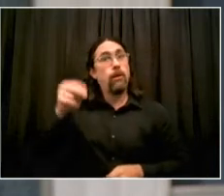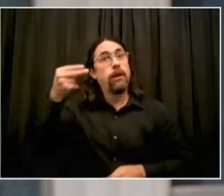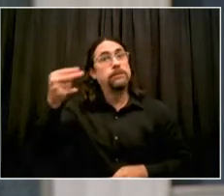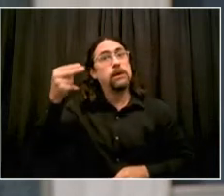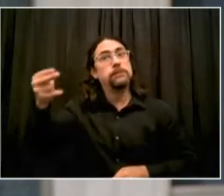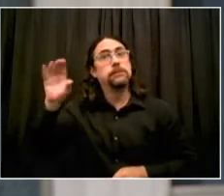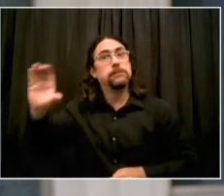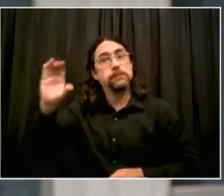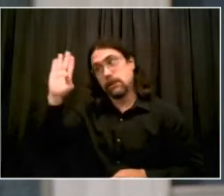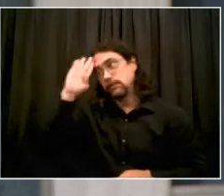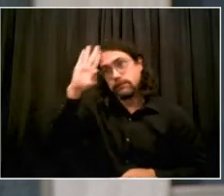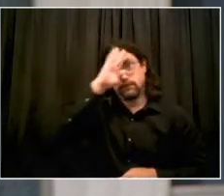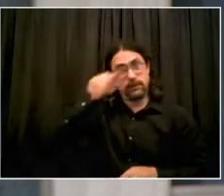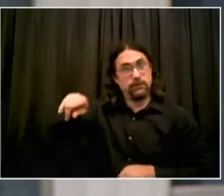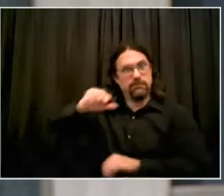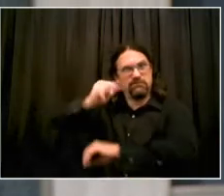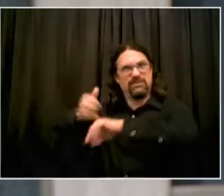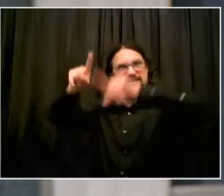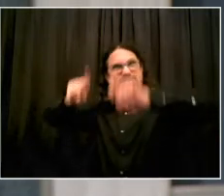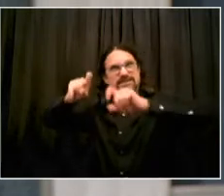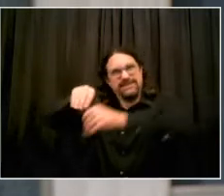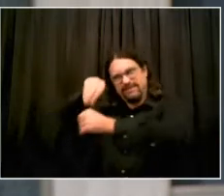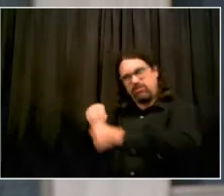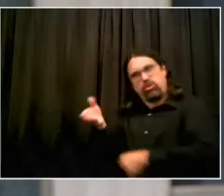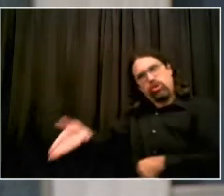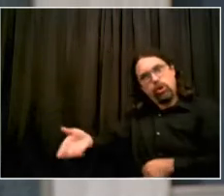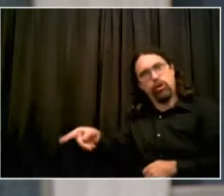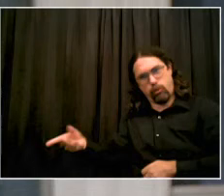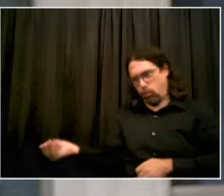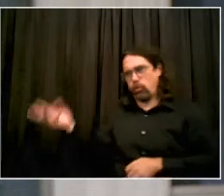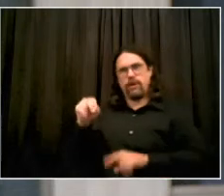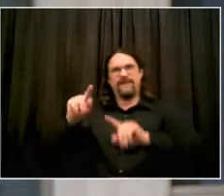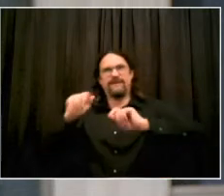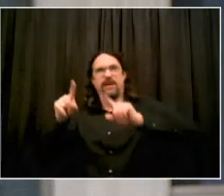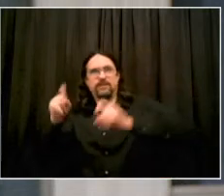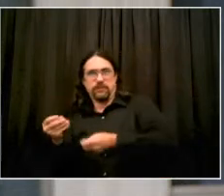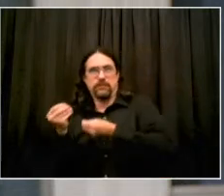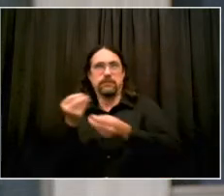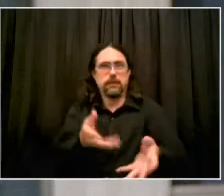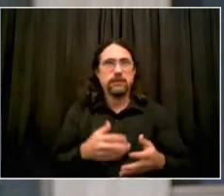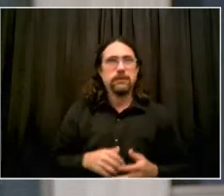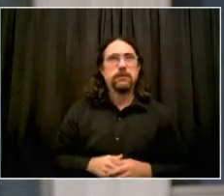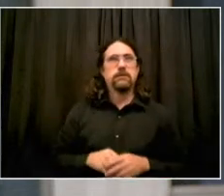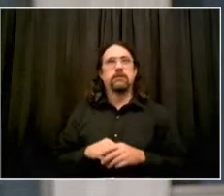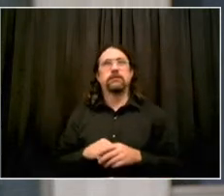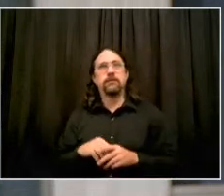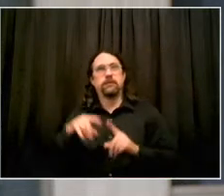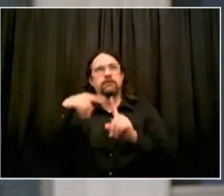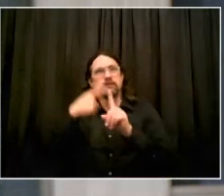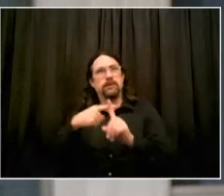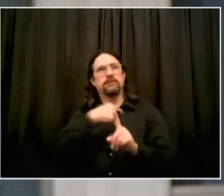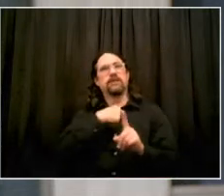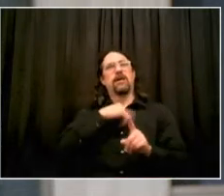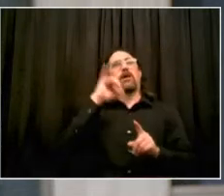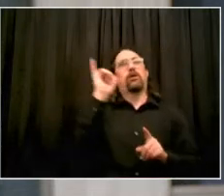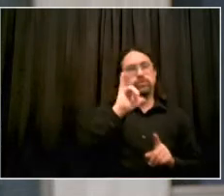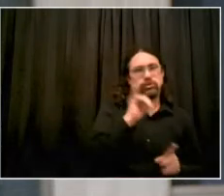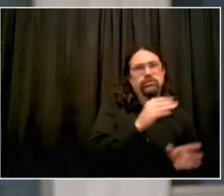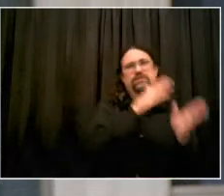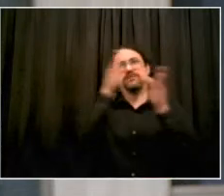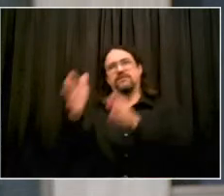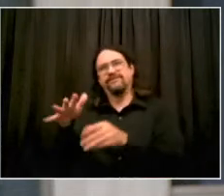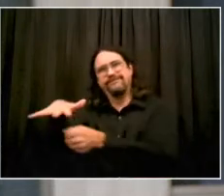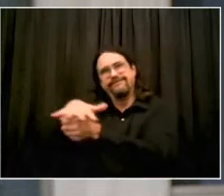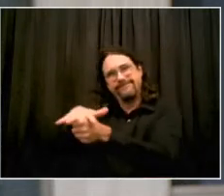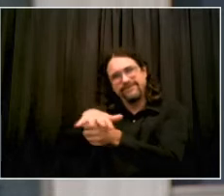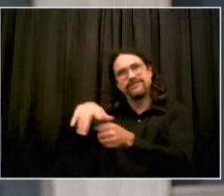As you said, Mr. Mayor, there'll be 350 people on the ground today, including our Test and Trace Corps